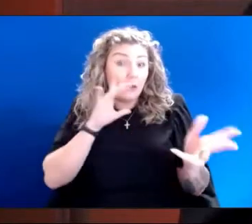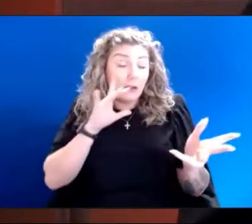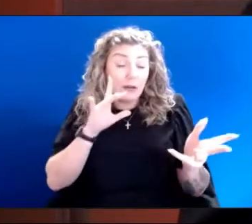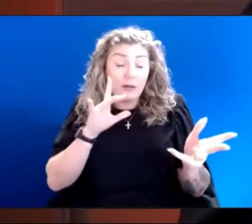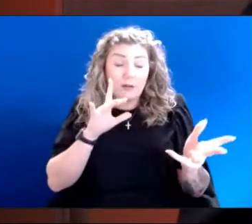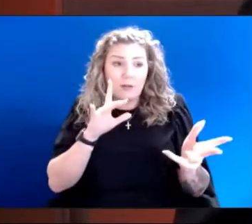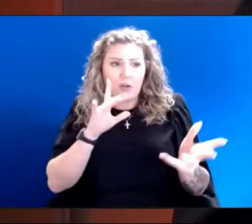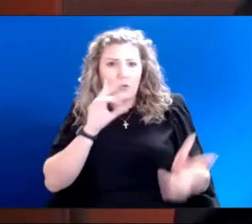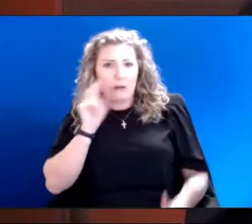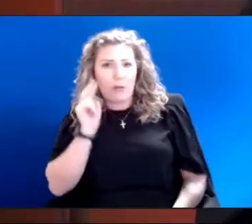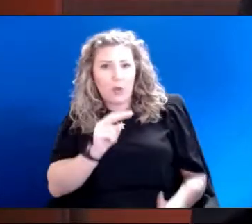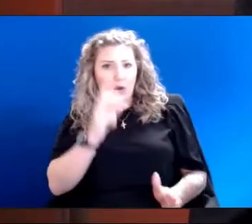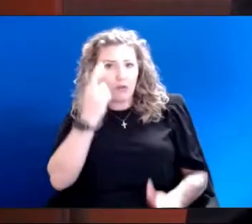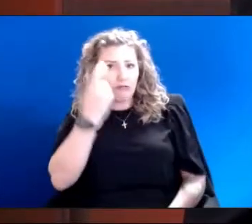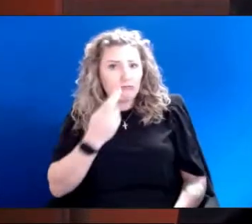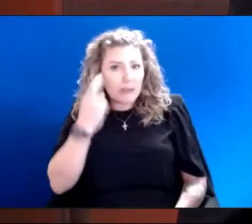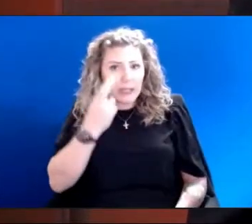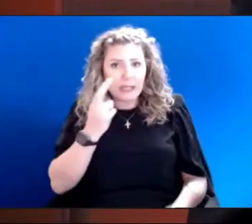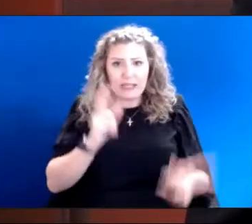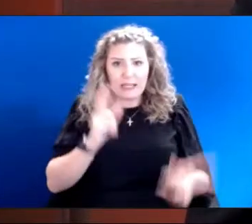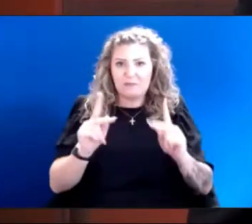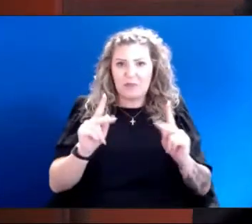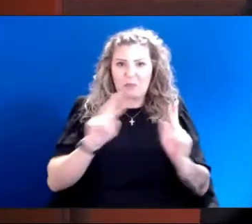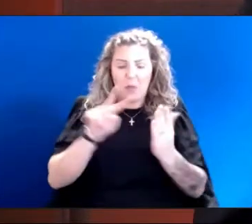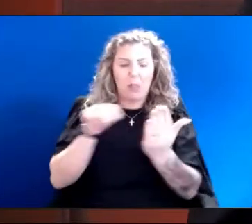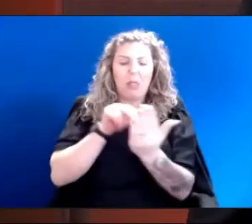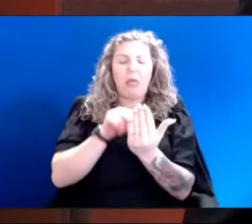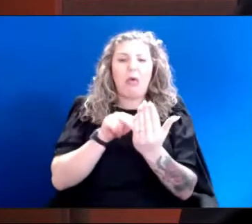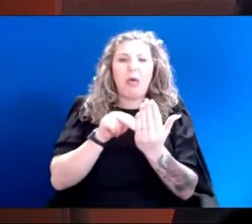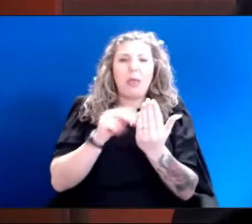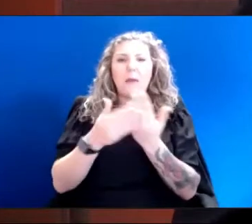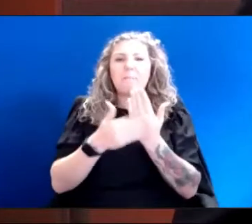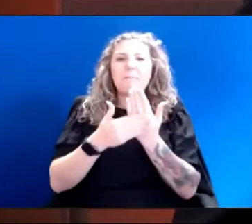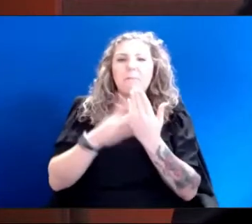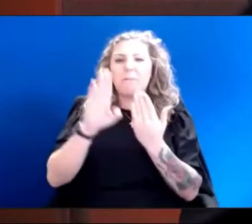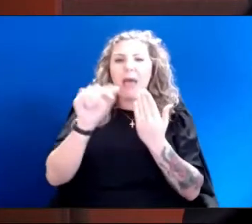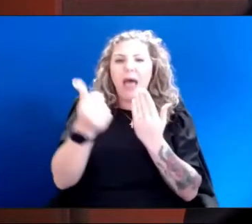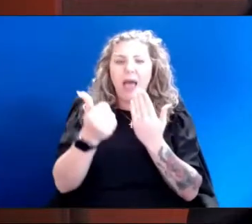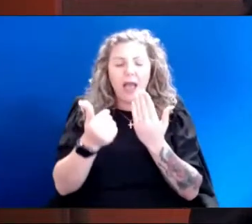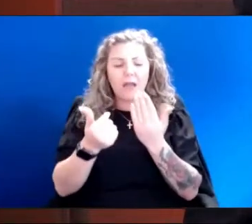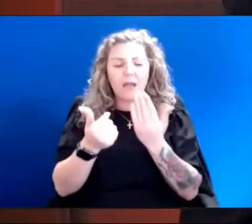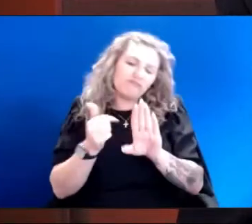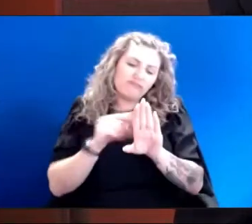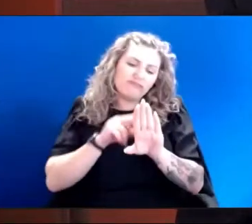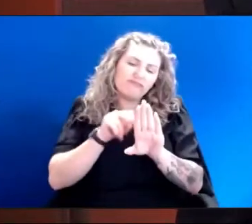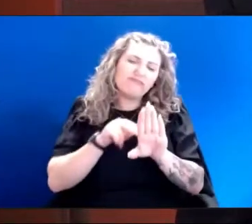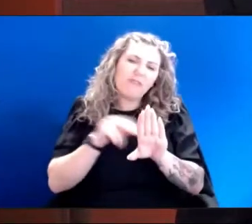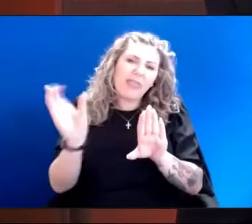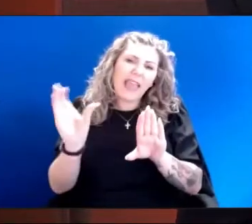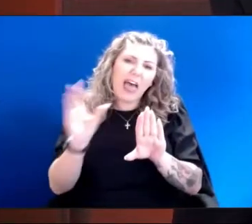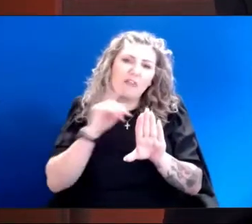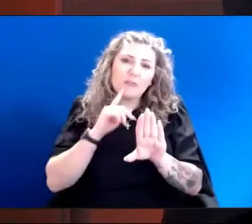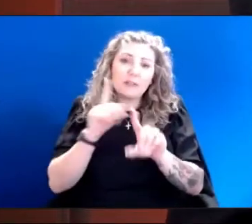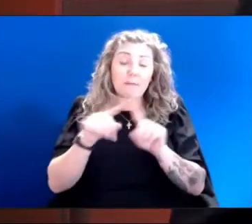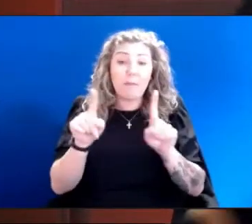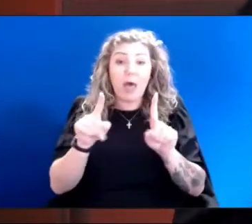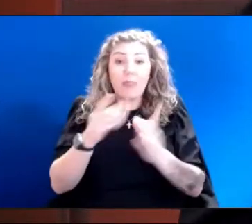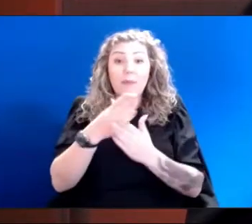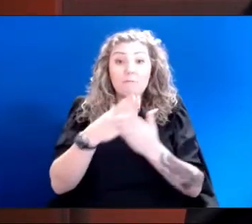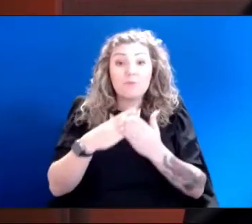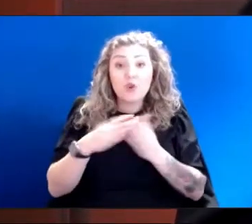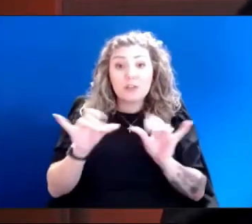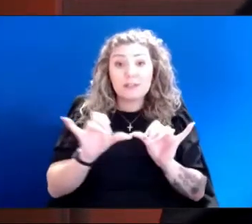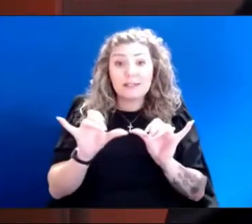realize, some people look at the back of the bag and see the calories, like, oh, it's not so bad. Right. But then they don't look at what the portion size is. And so it's